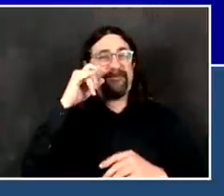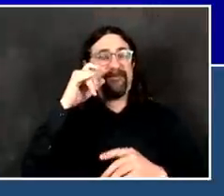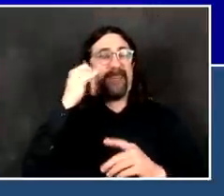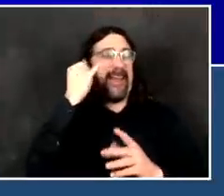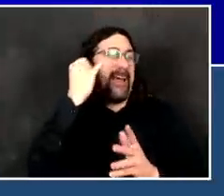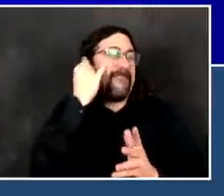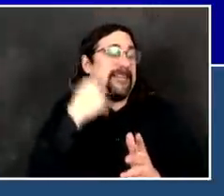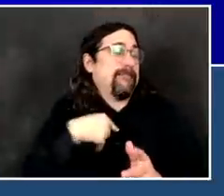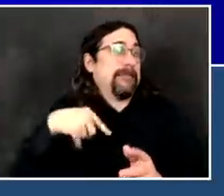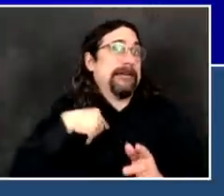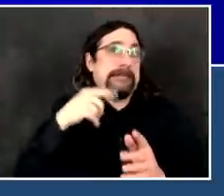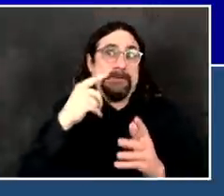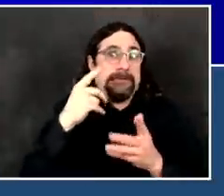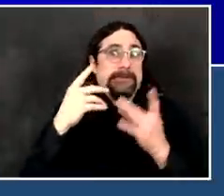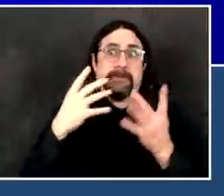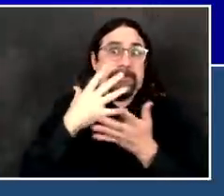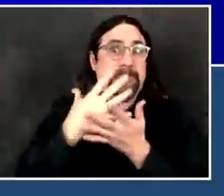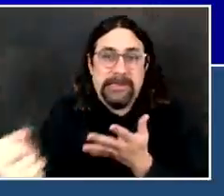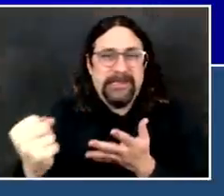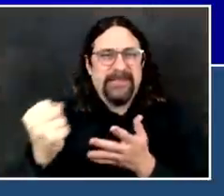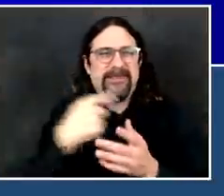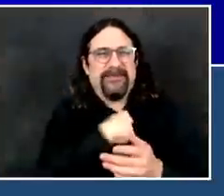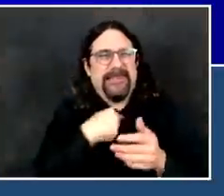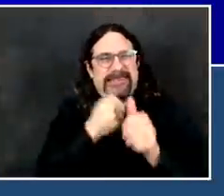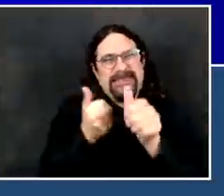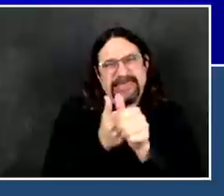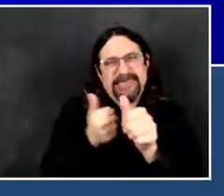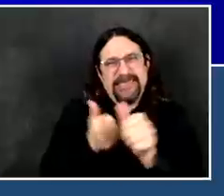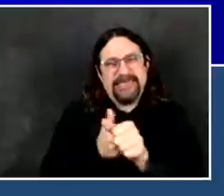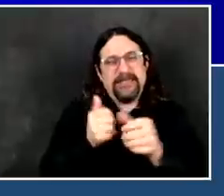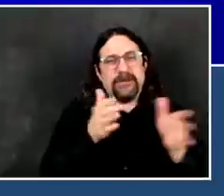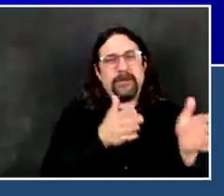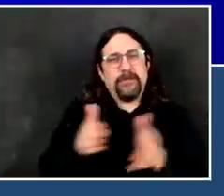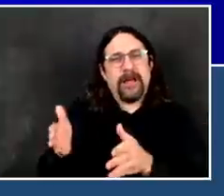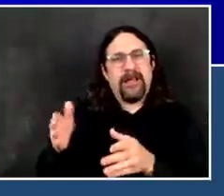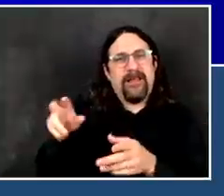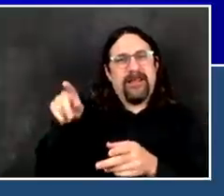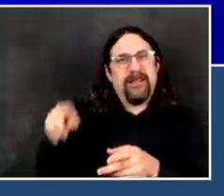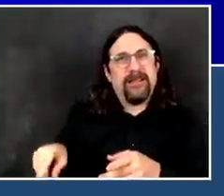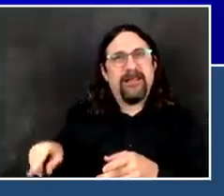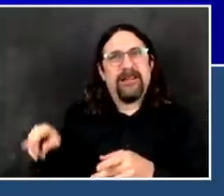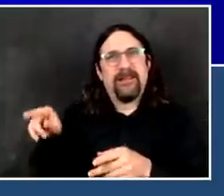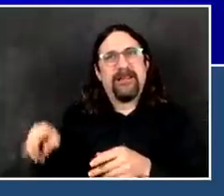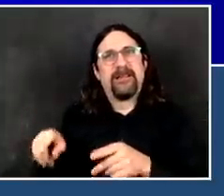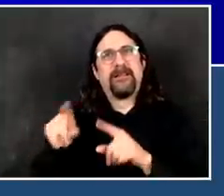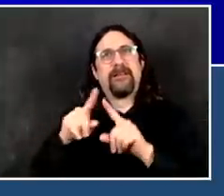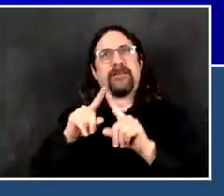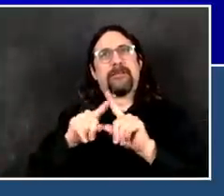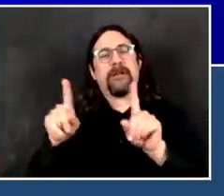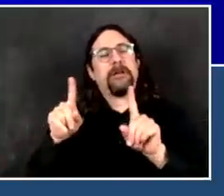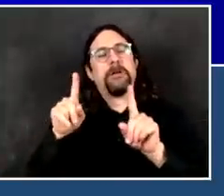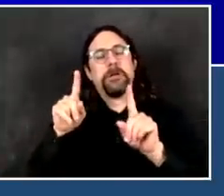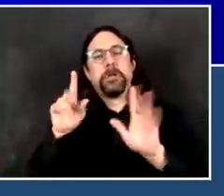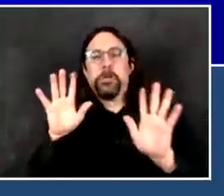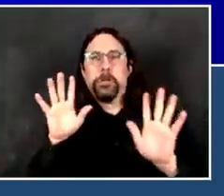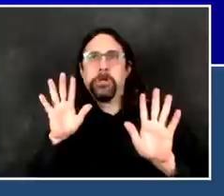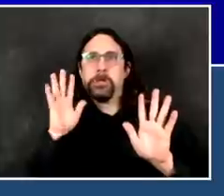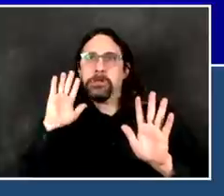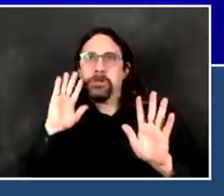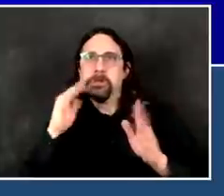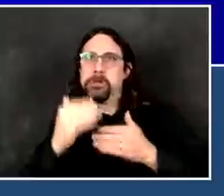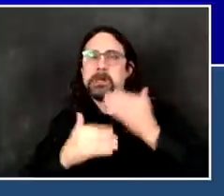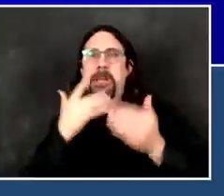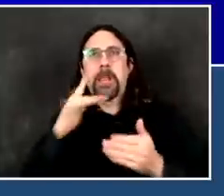75 a day, but it was slowing, thank God. Now, today, it's actually leveled off, and we hope to see a situation where it